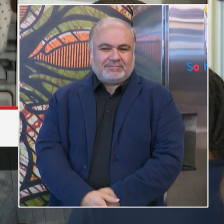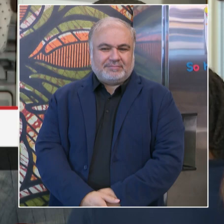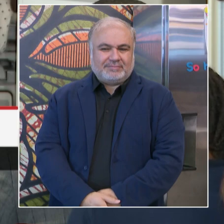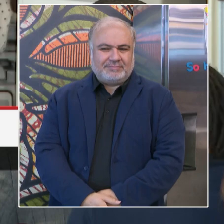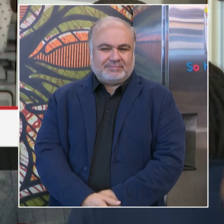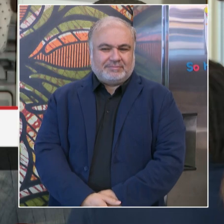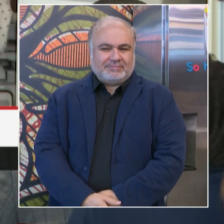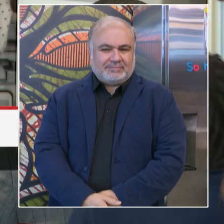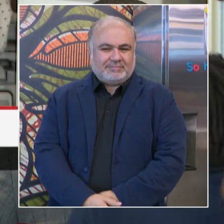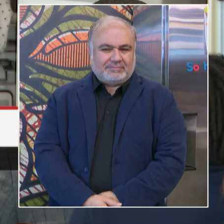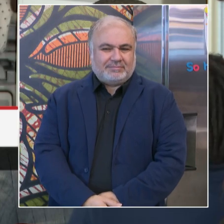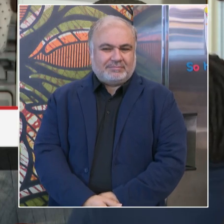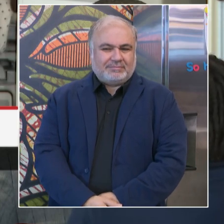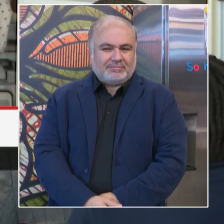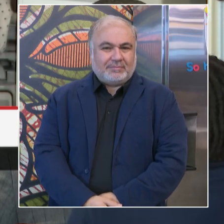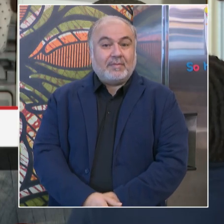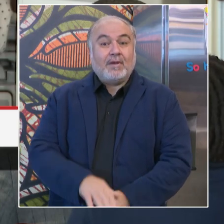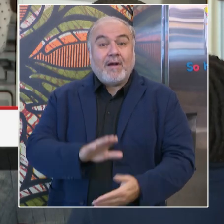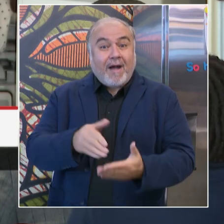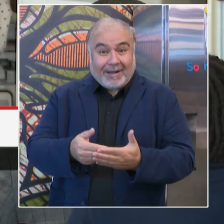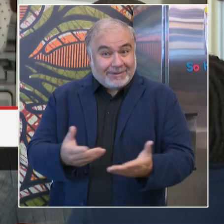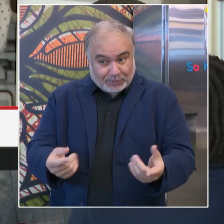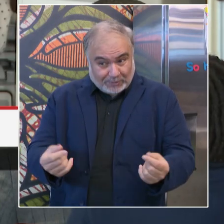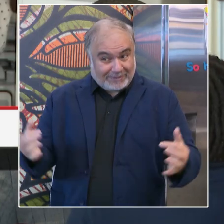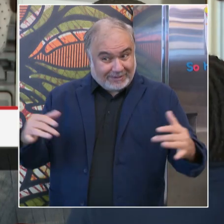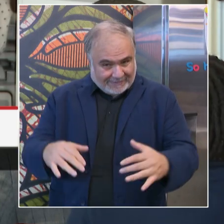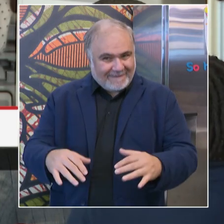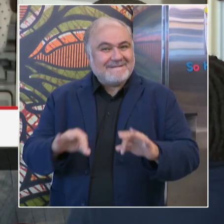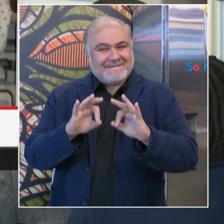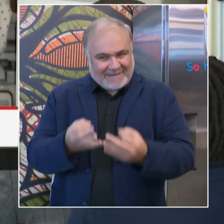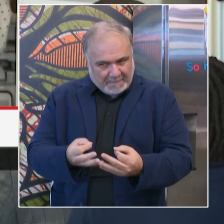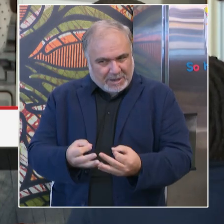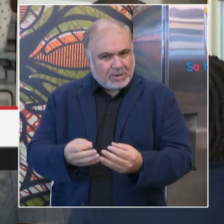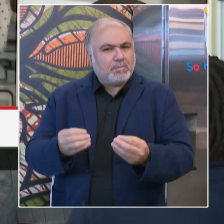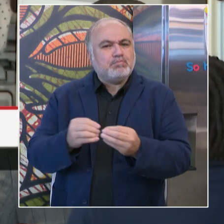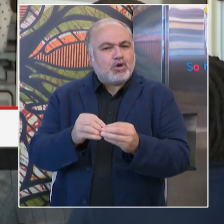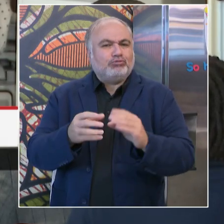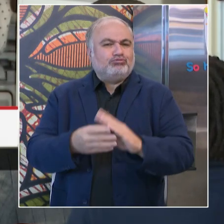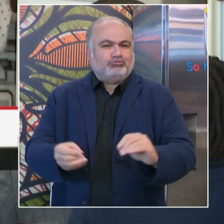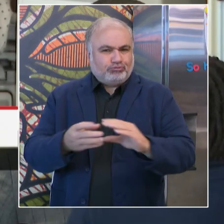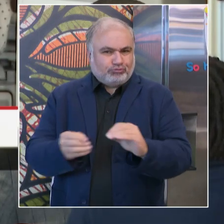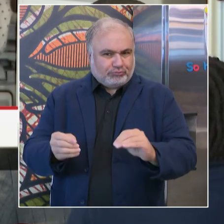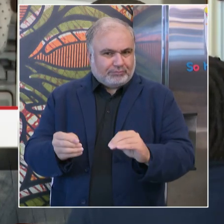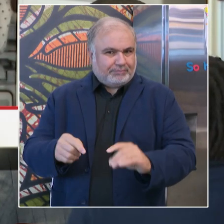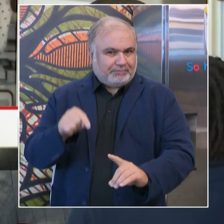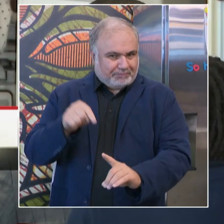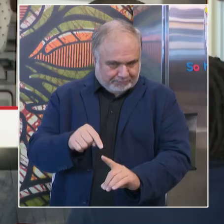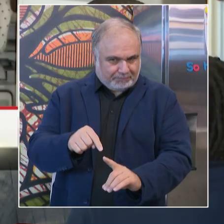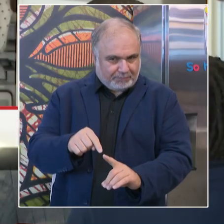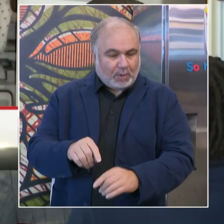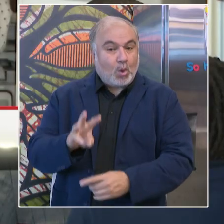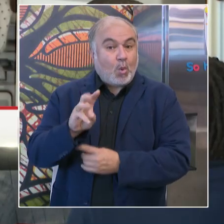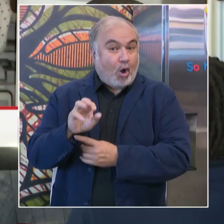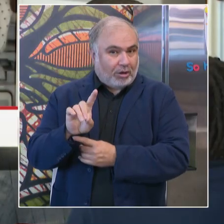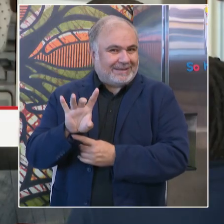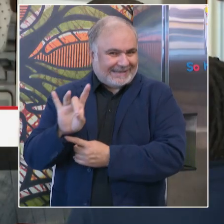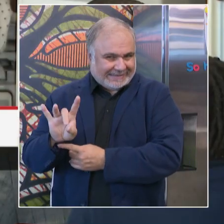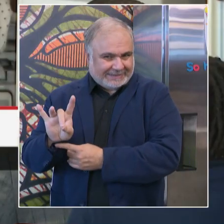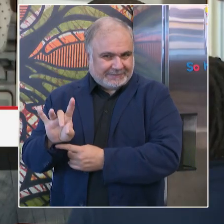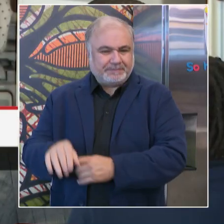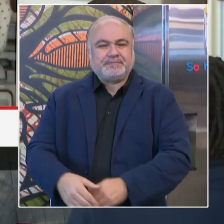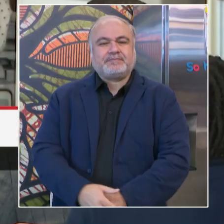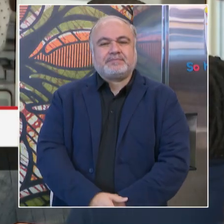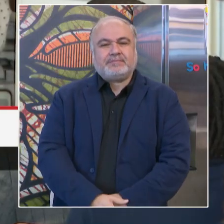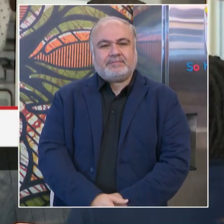8 in action. Please join me in welcoming Javante McCullum, an 11th grade student who is on track to become an EMT, and